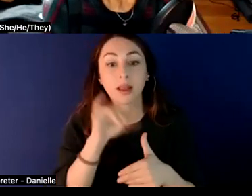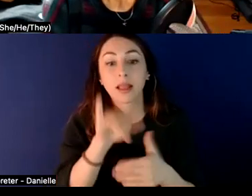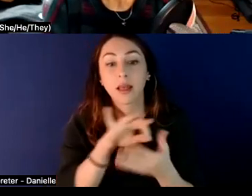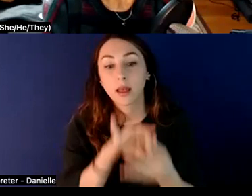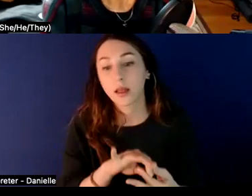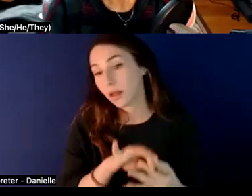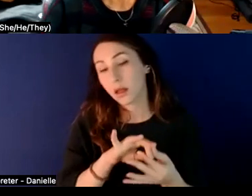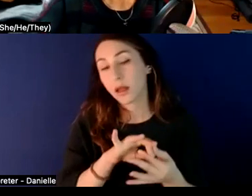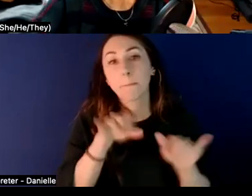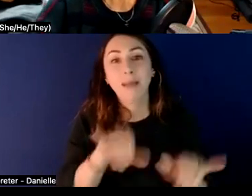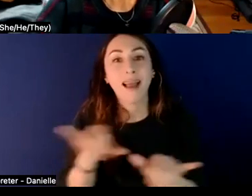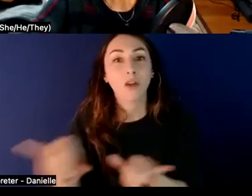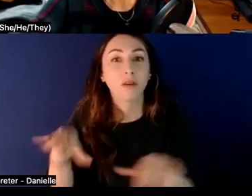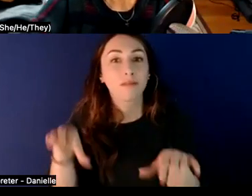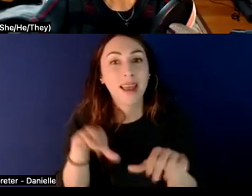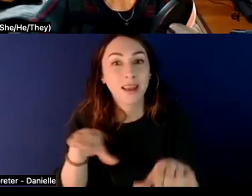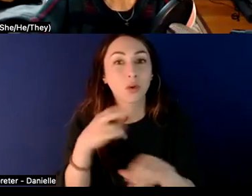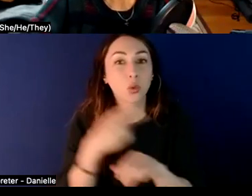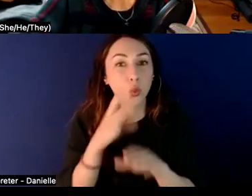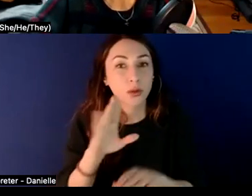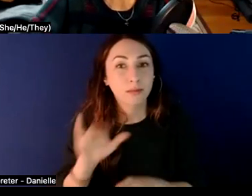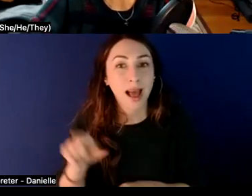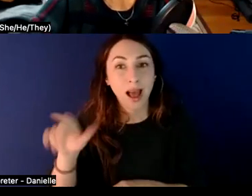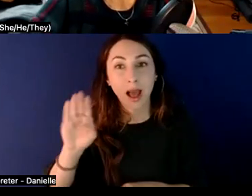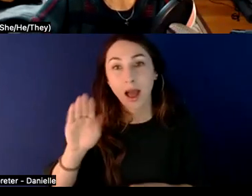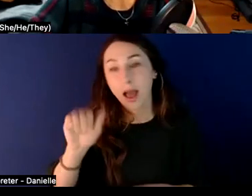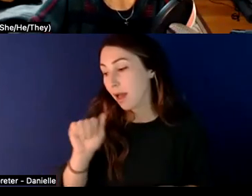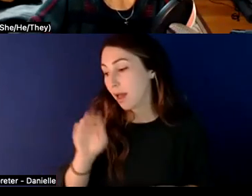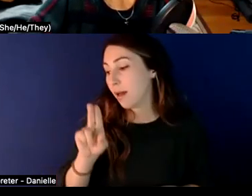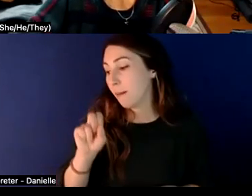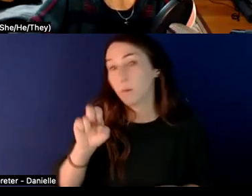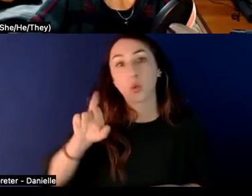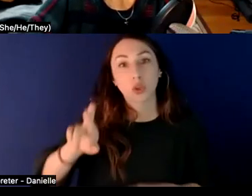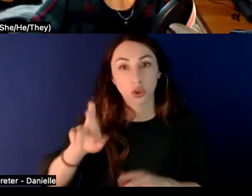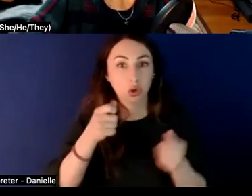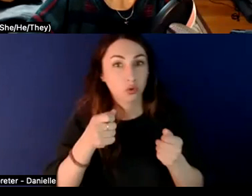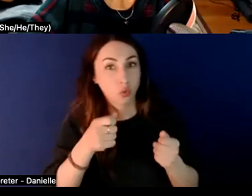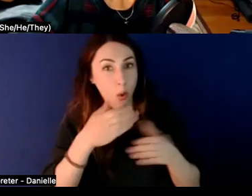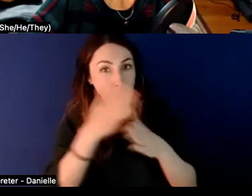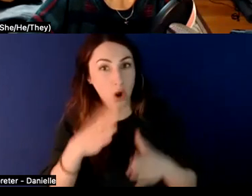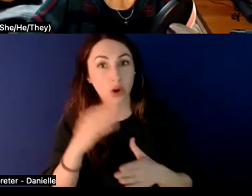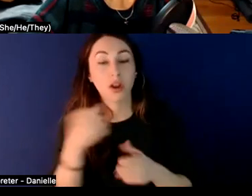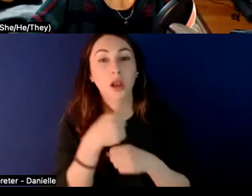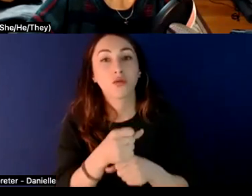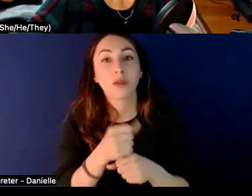of behaviors that are used by an abuser to control their partner and create an uneven power dynamic. And it